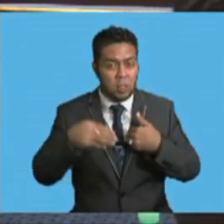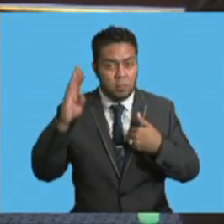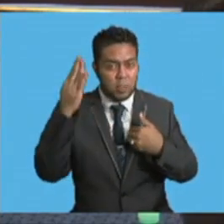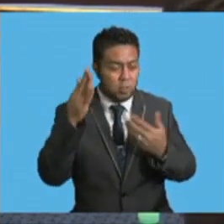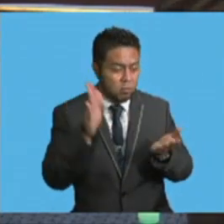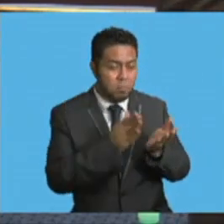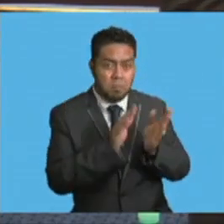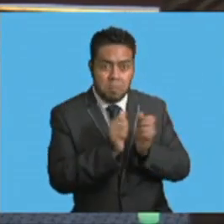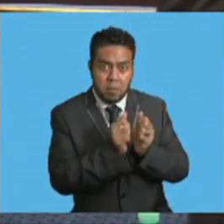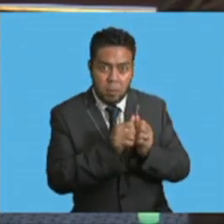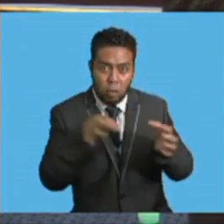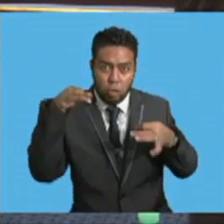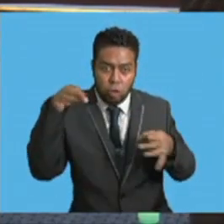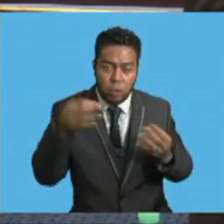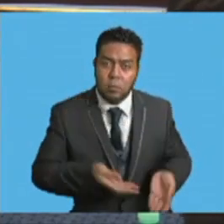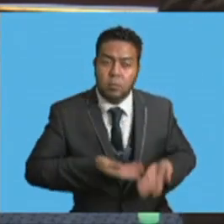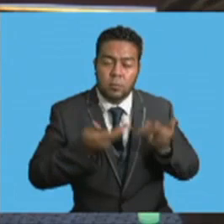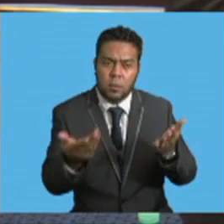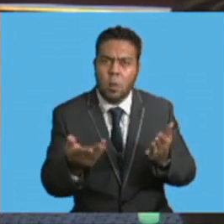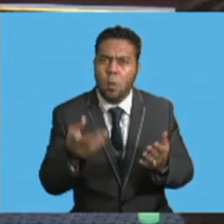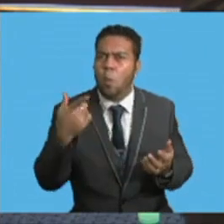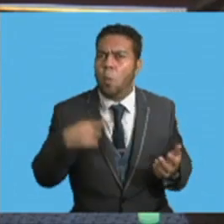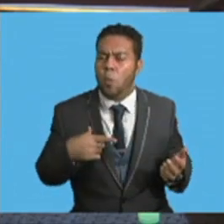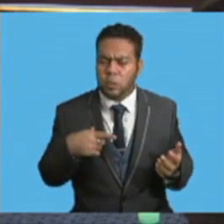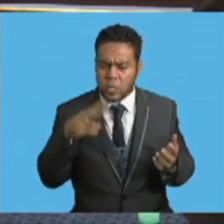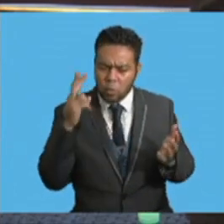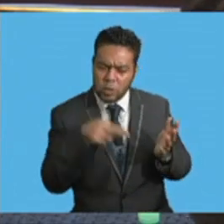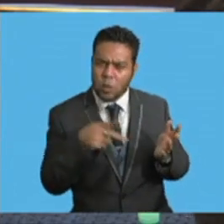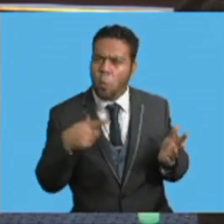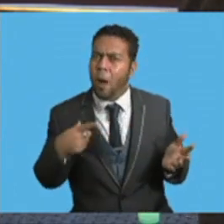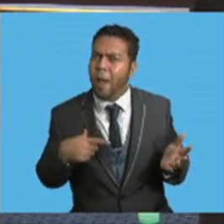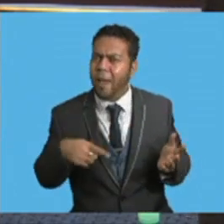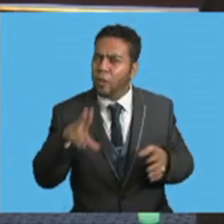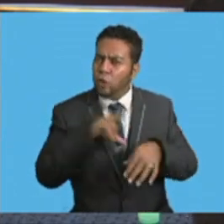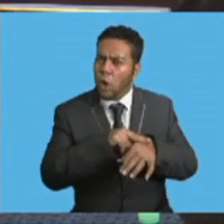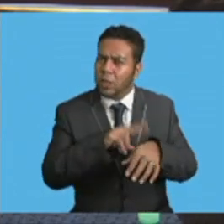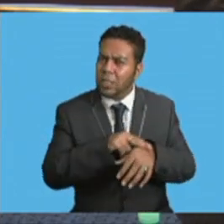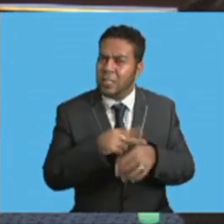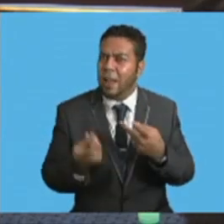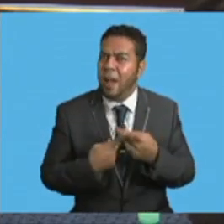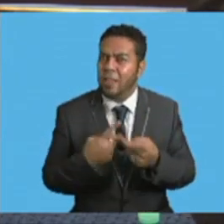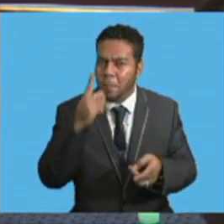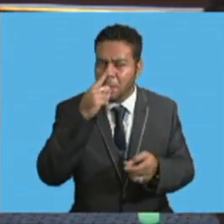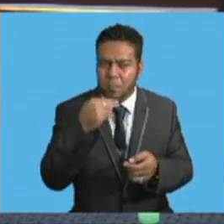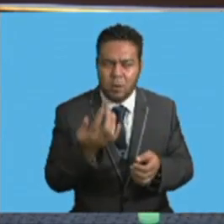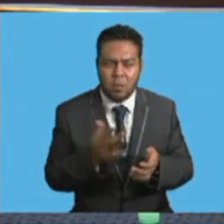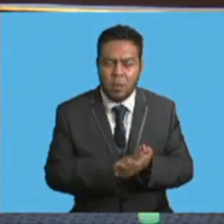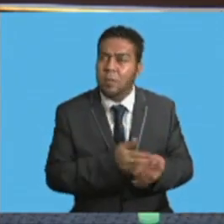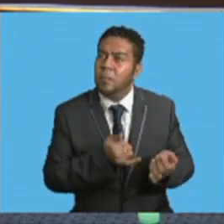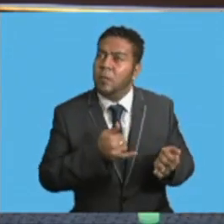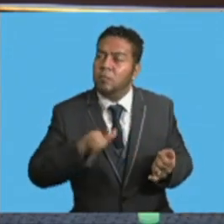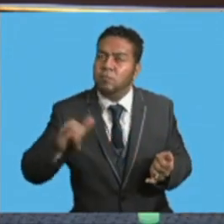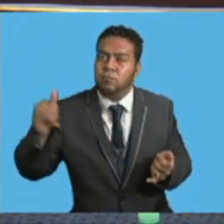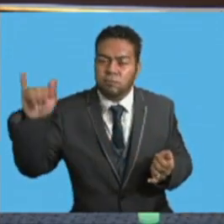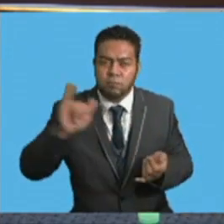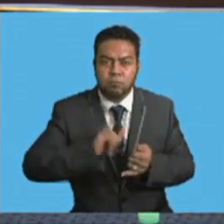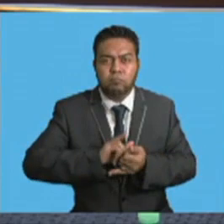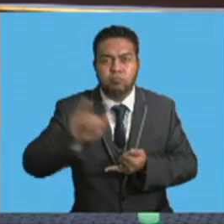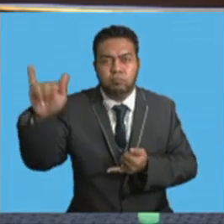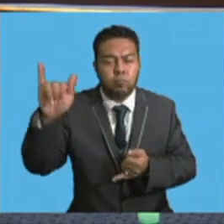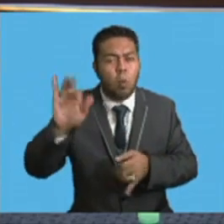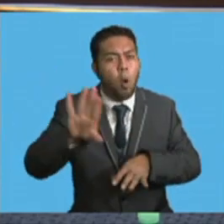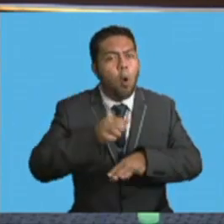2007, looking at the reasons why doctors and specialists migrate, are similar to the reasons that the late Dr. Tunga